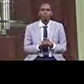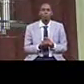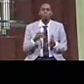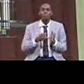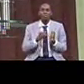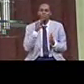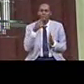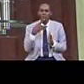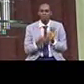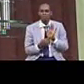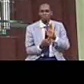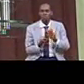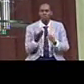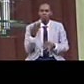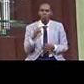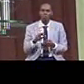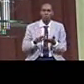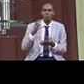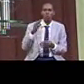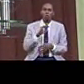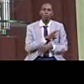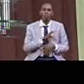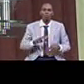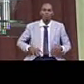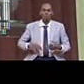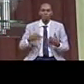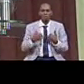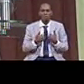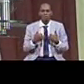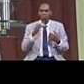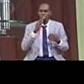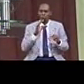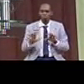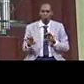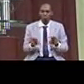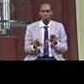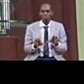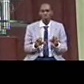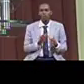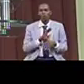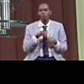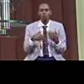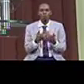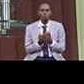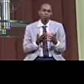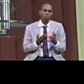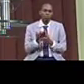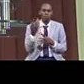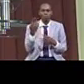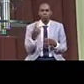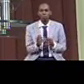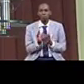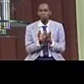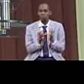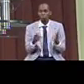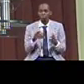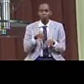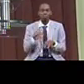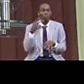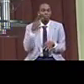of Christ as he performed all those miracles. Chapter 2, verse 11, it says, this